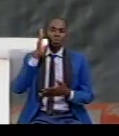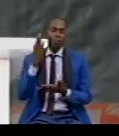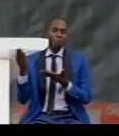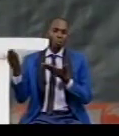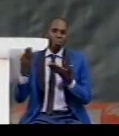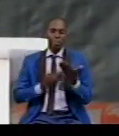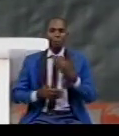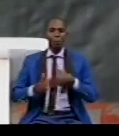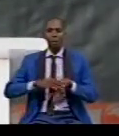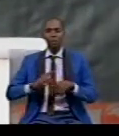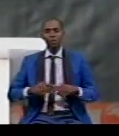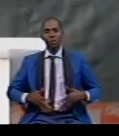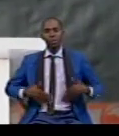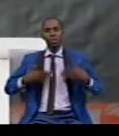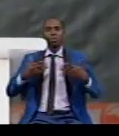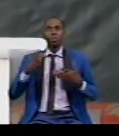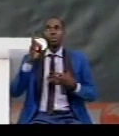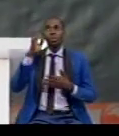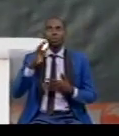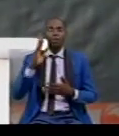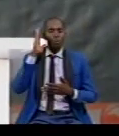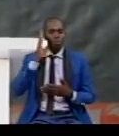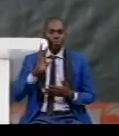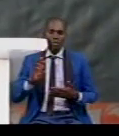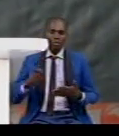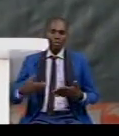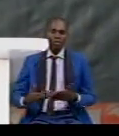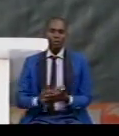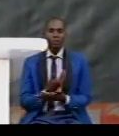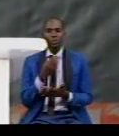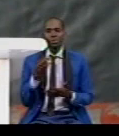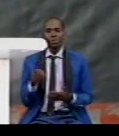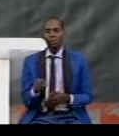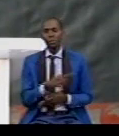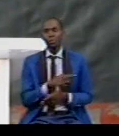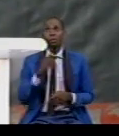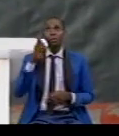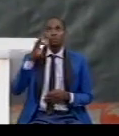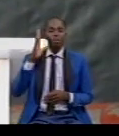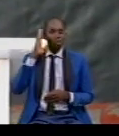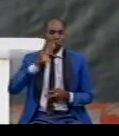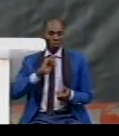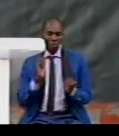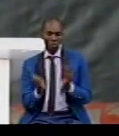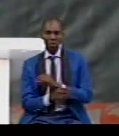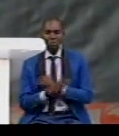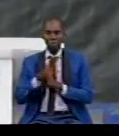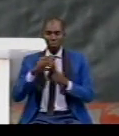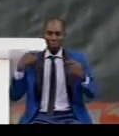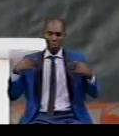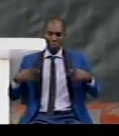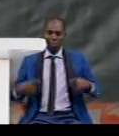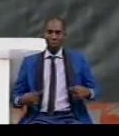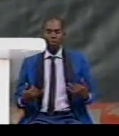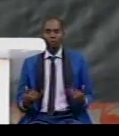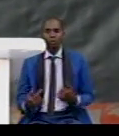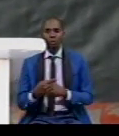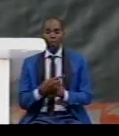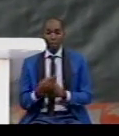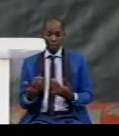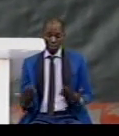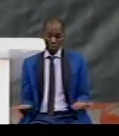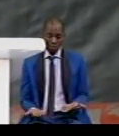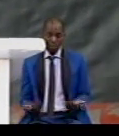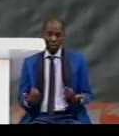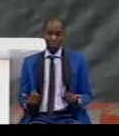renew. God will revive. God can change your pain to gain. Told us to repent. If you call